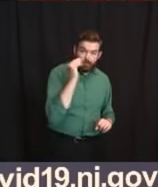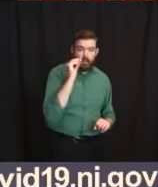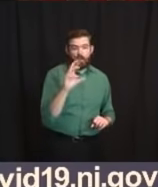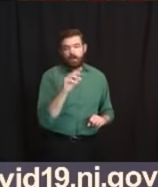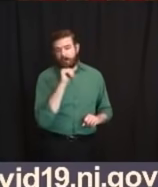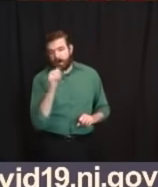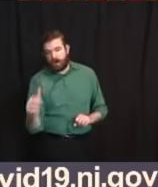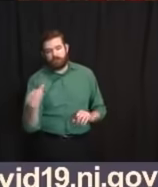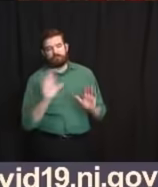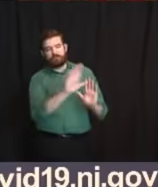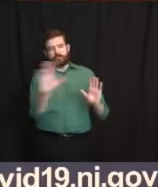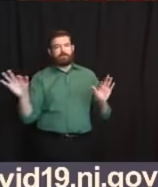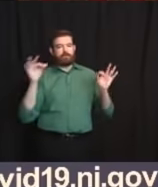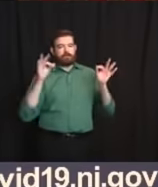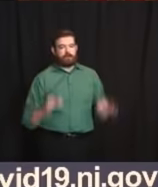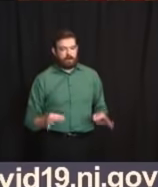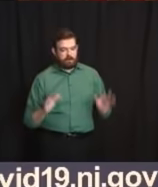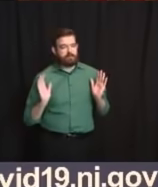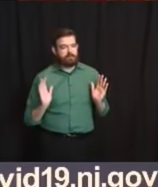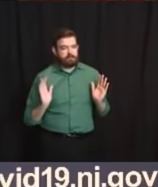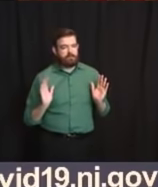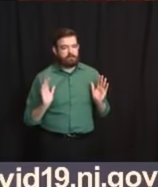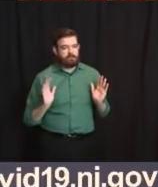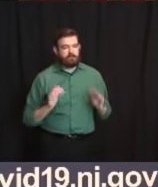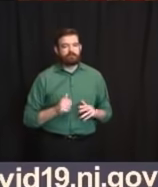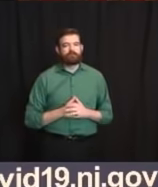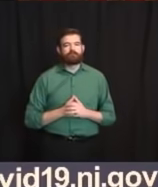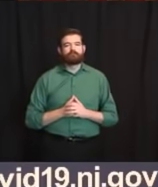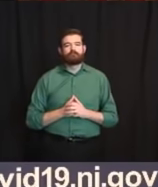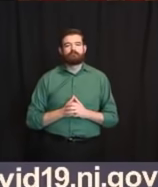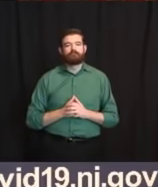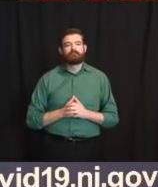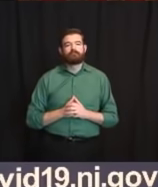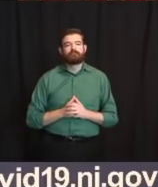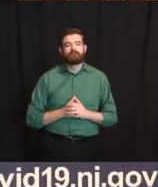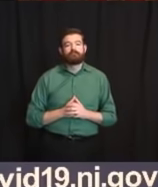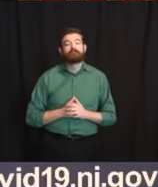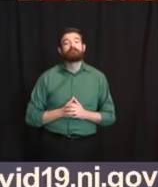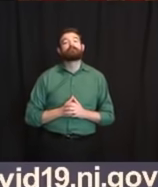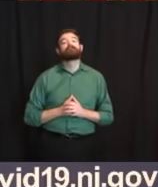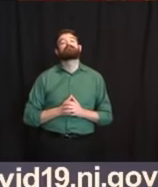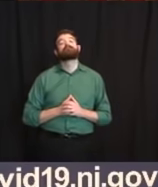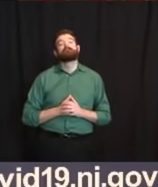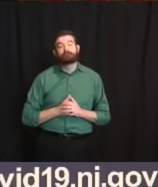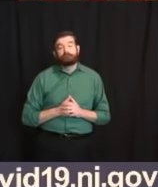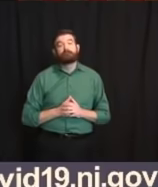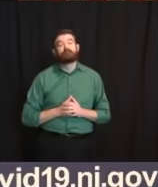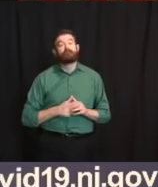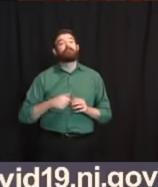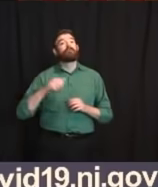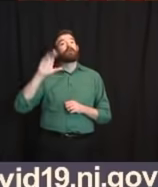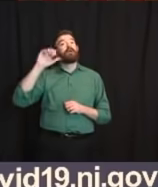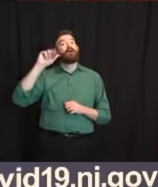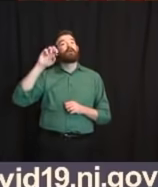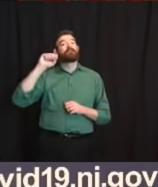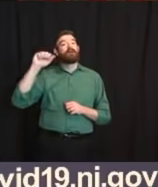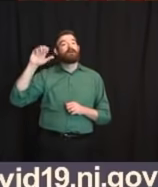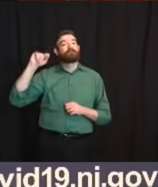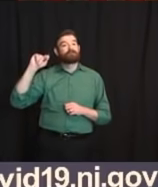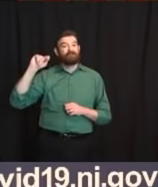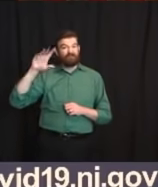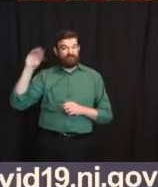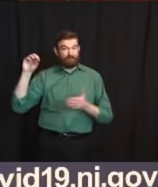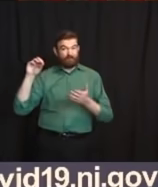$50 million from the CARES Act that we've been able to direct towards small businesses, it'll mean a lot. So let's